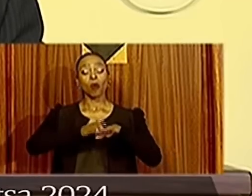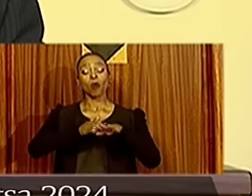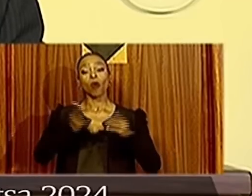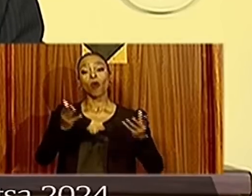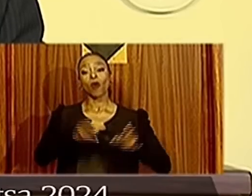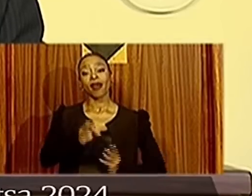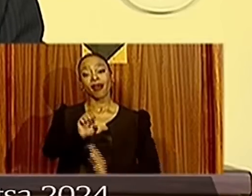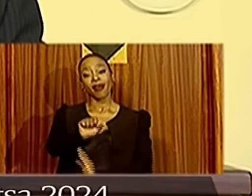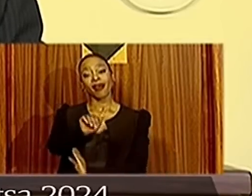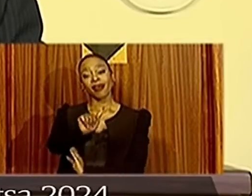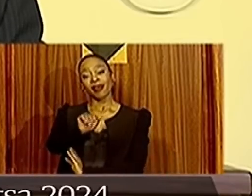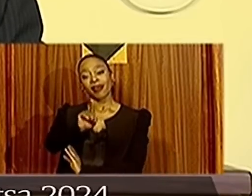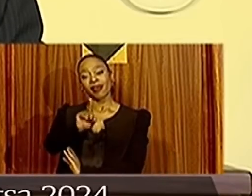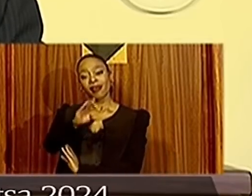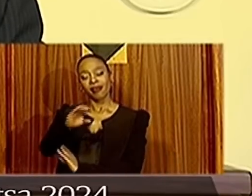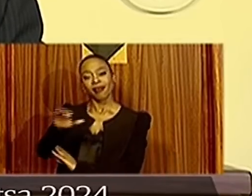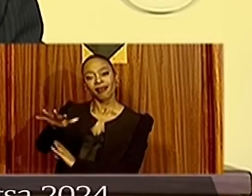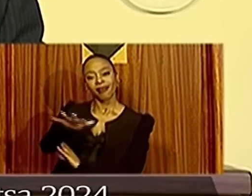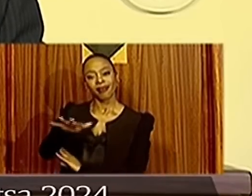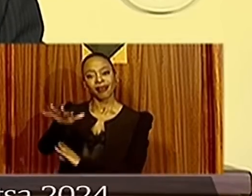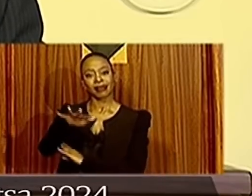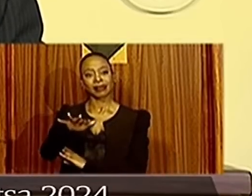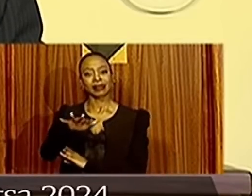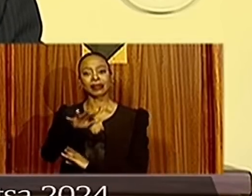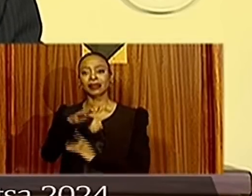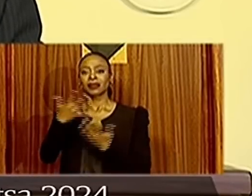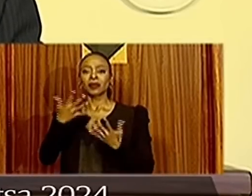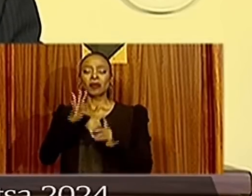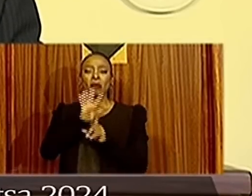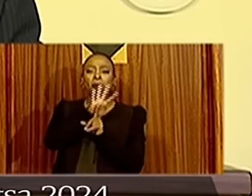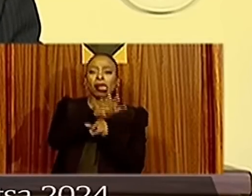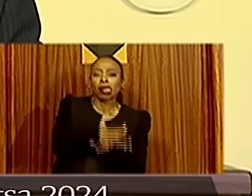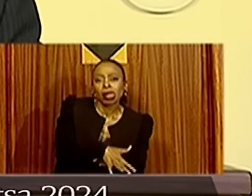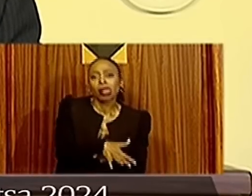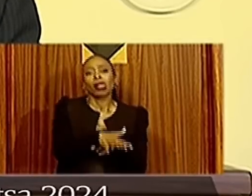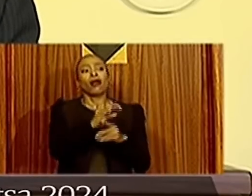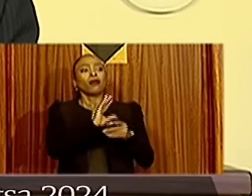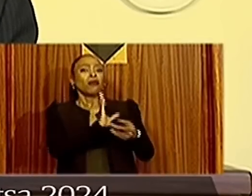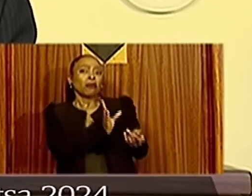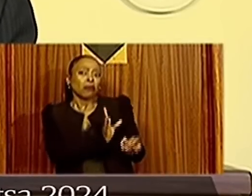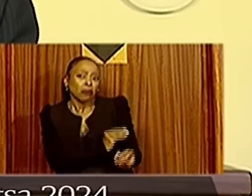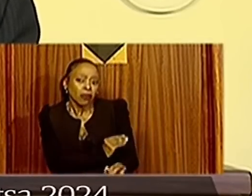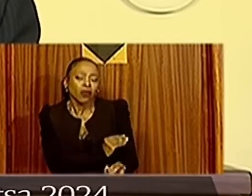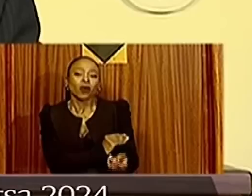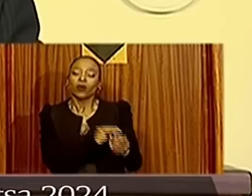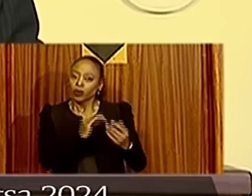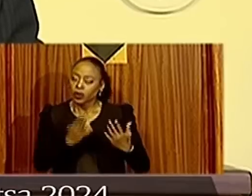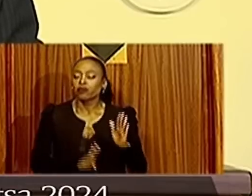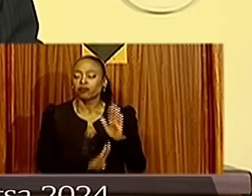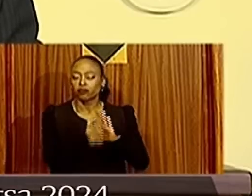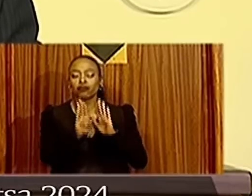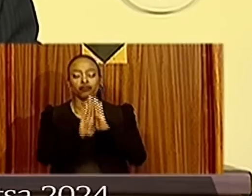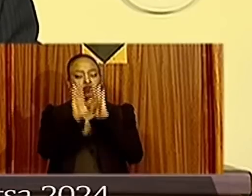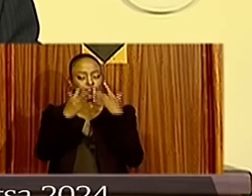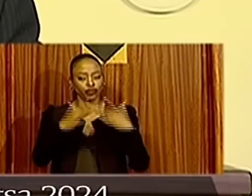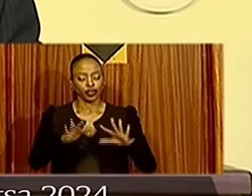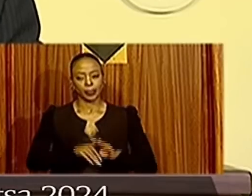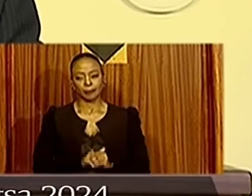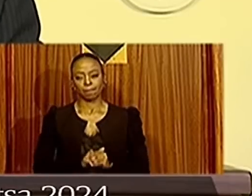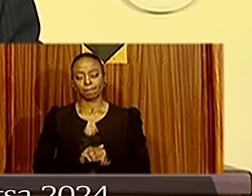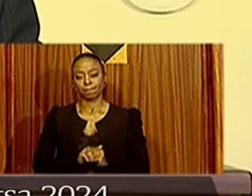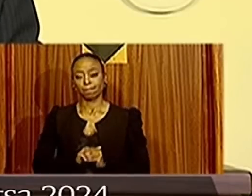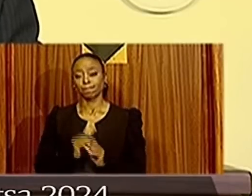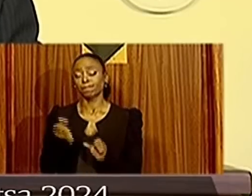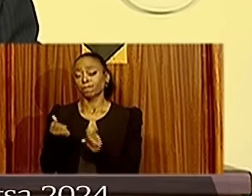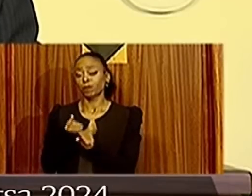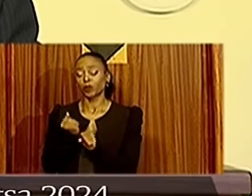for the oppressed and the powerless everywhere. We have worked towards silencing